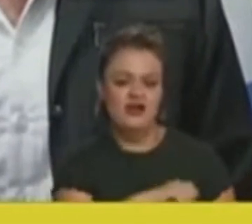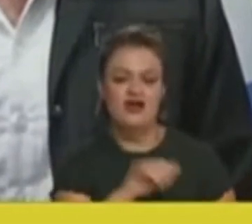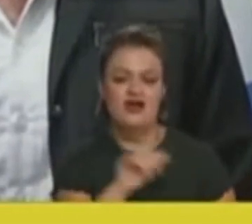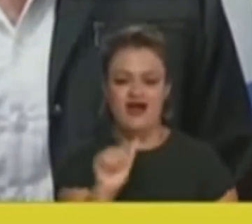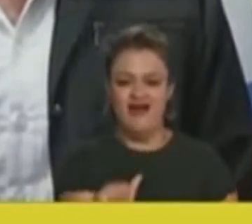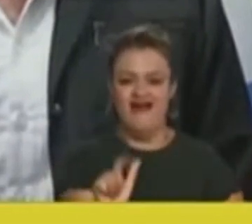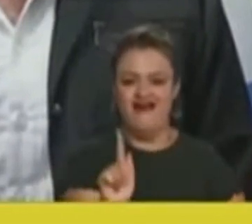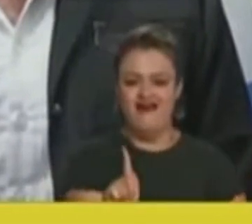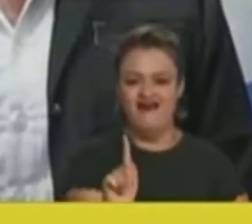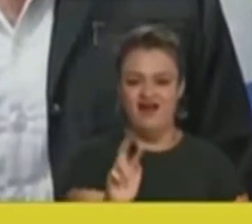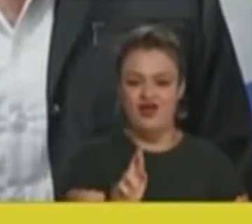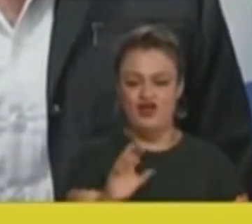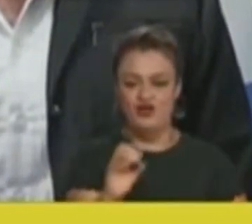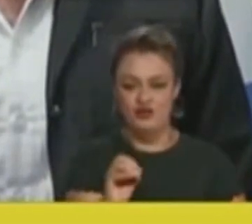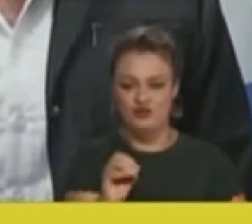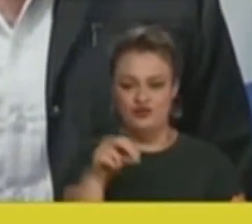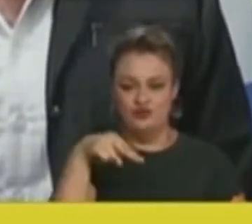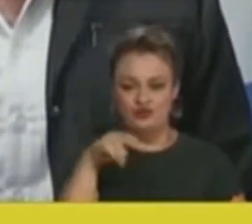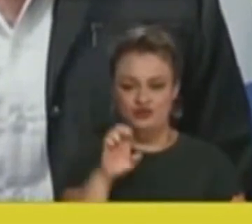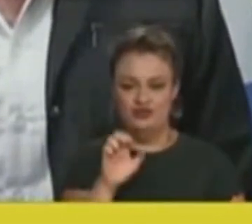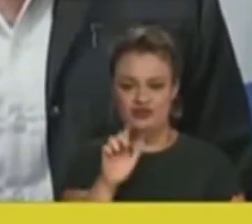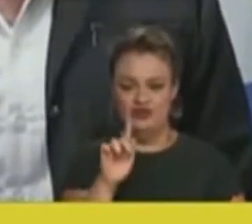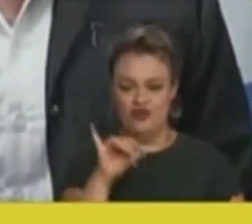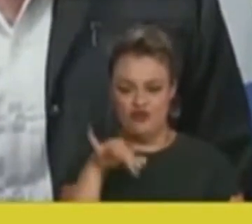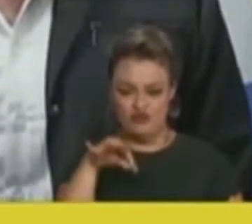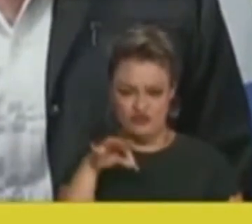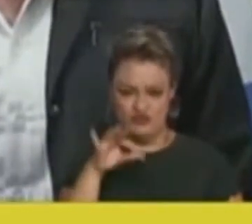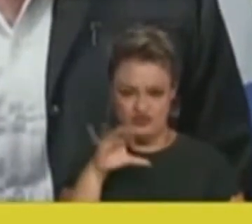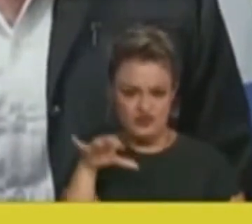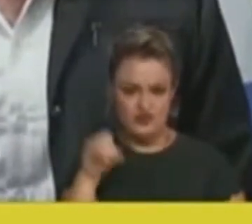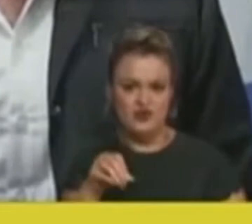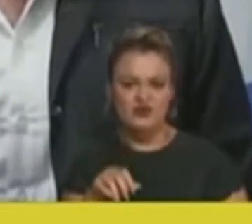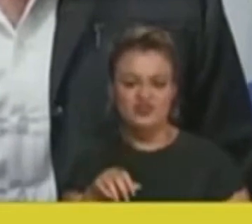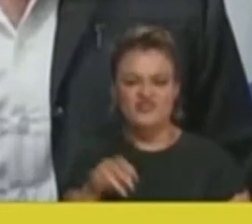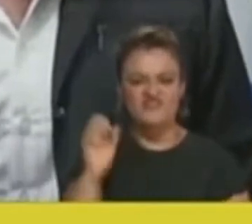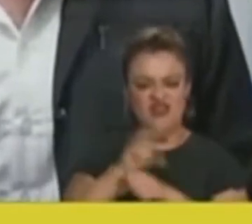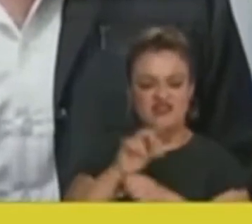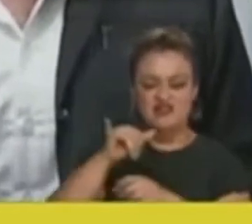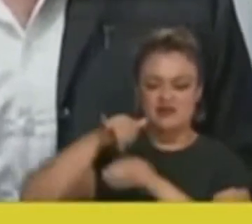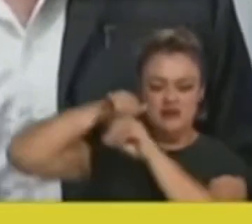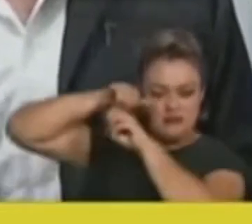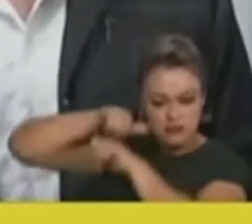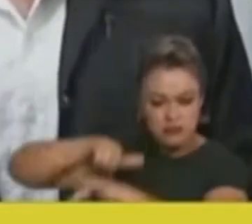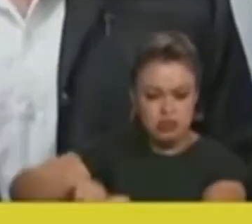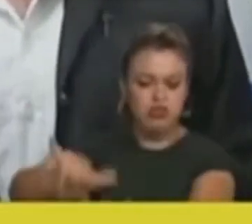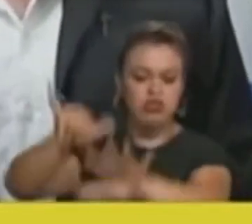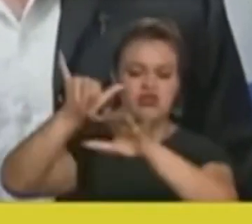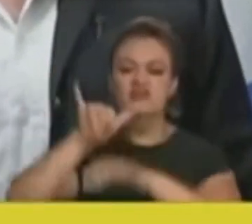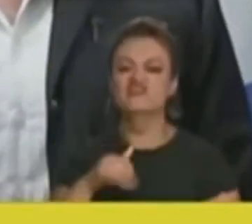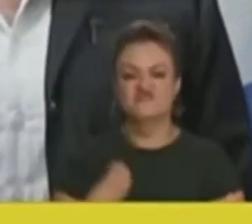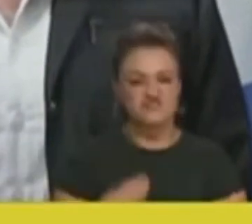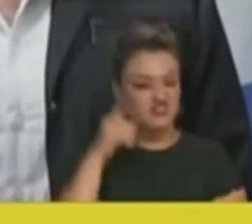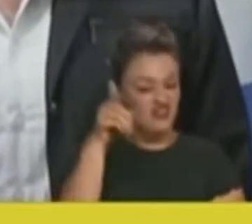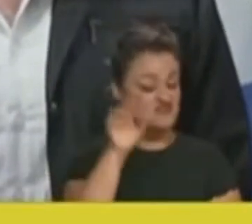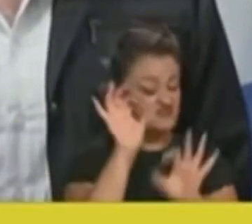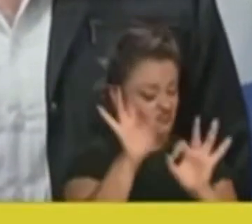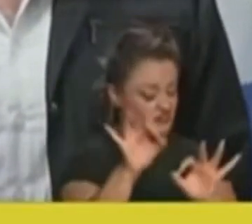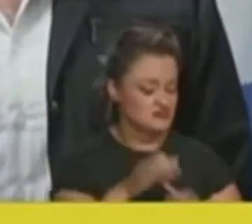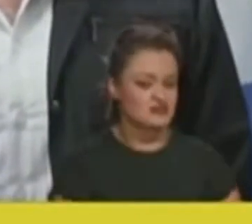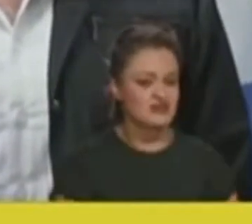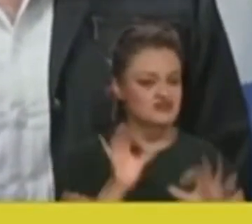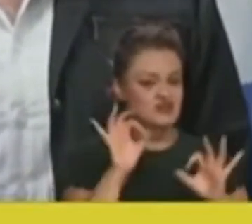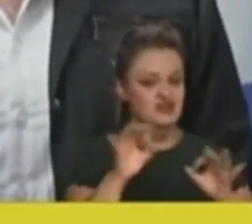the Amazon, without respecting it. We're going to do research on all these people and we're going to punish